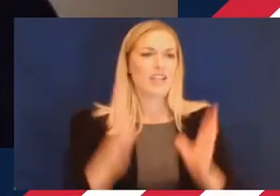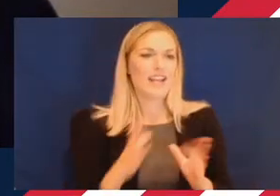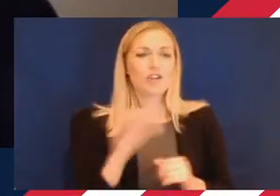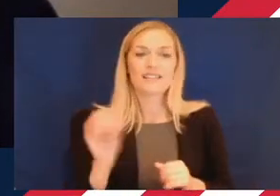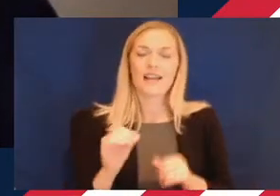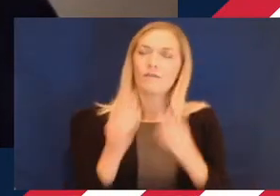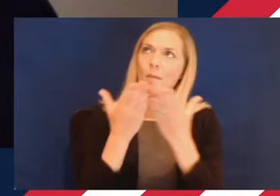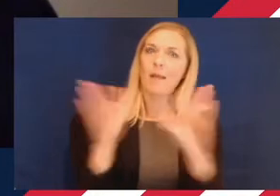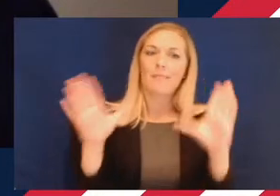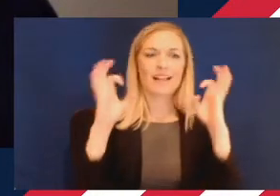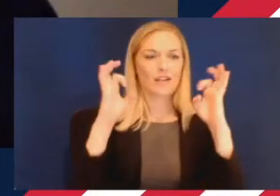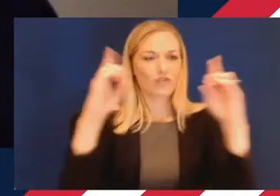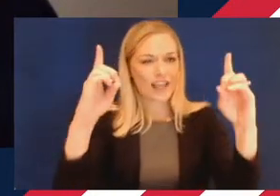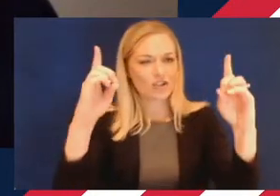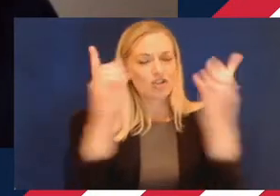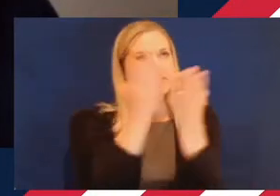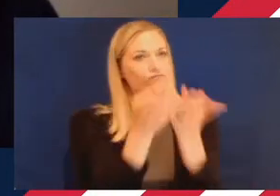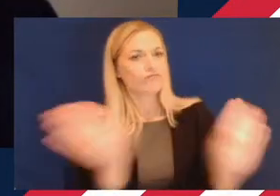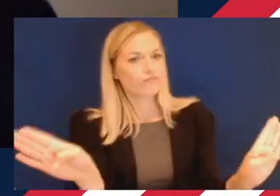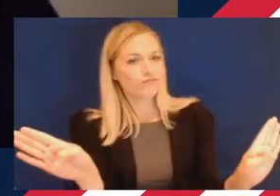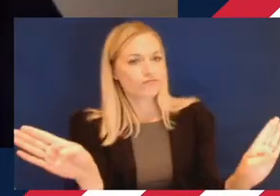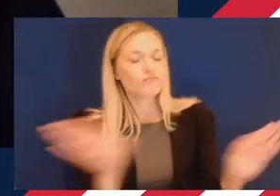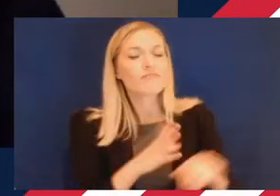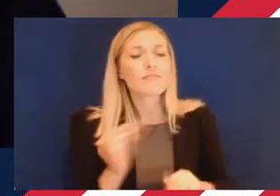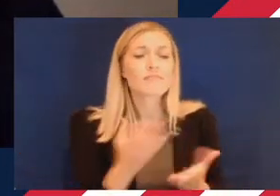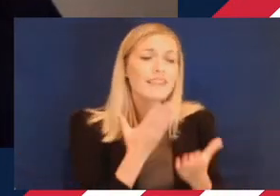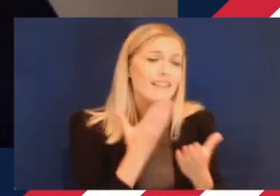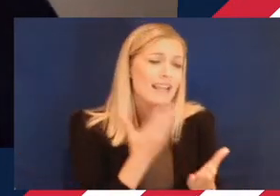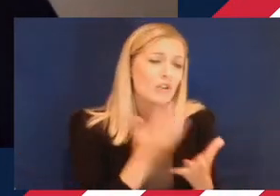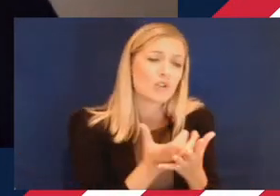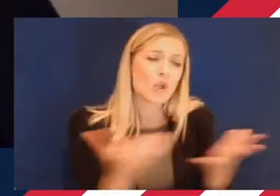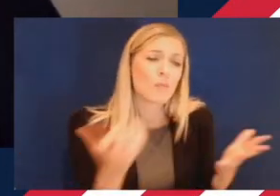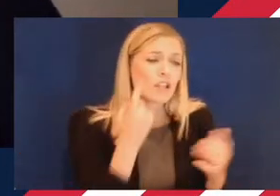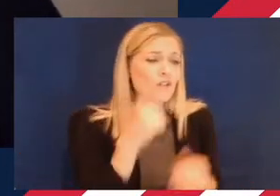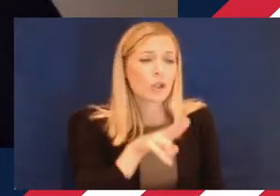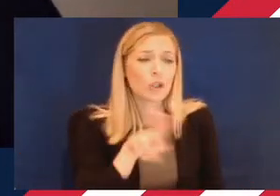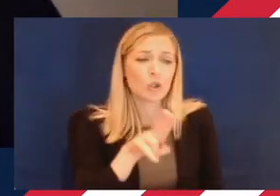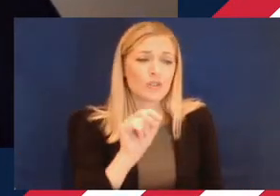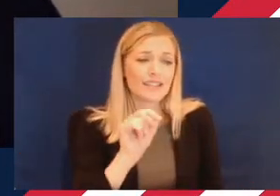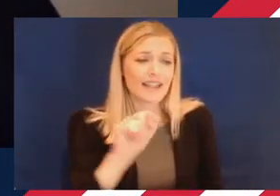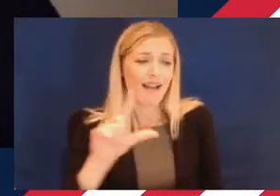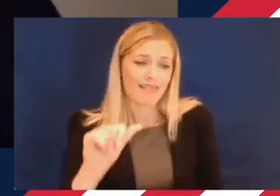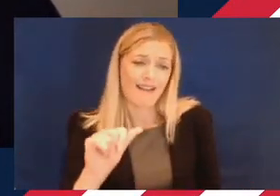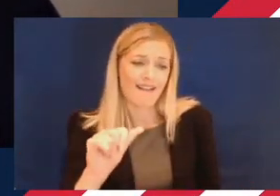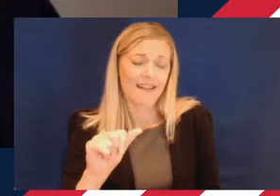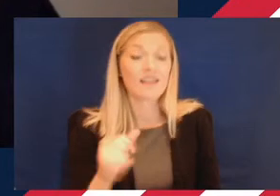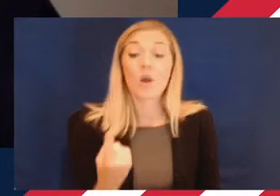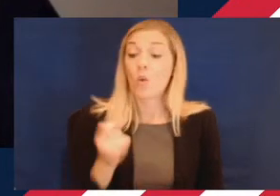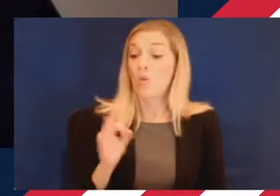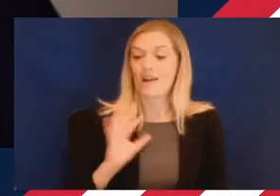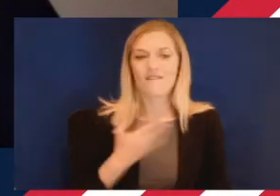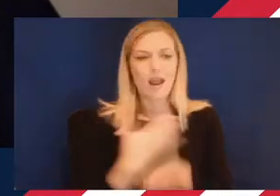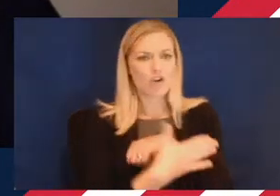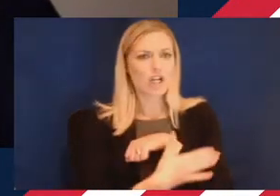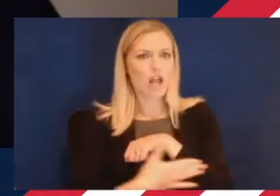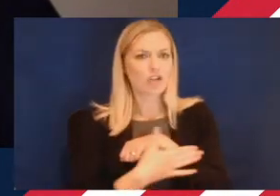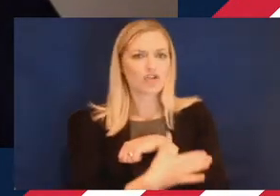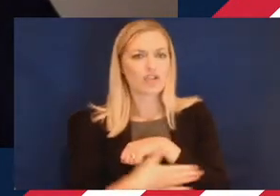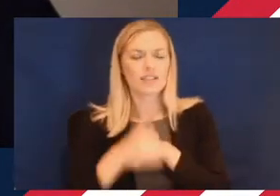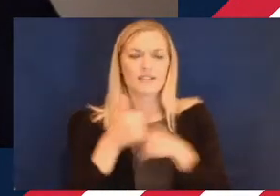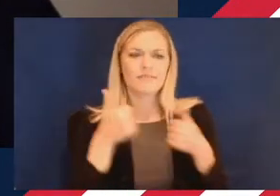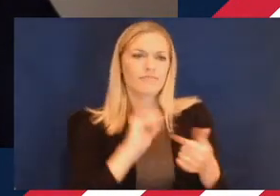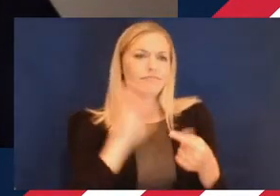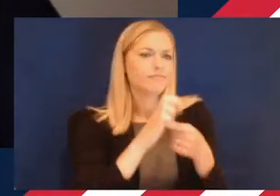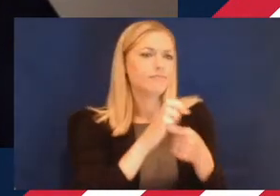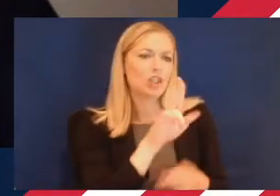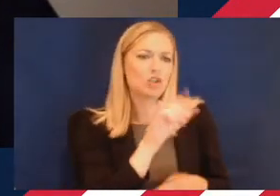education. And thanks so much to the UTLA, one of our country's greatest unions and